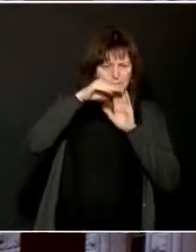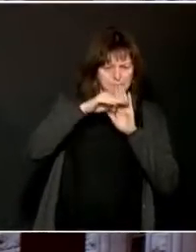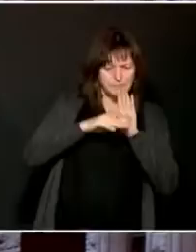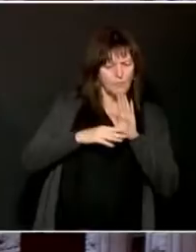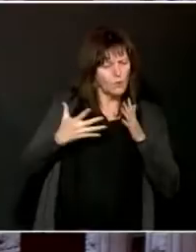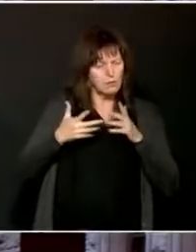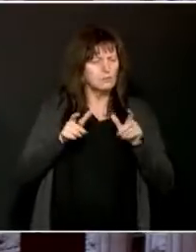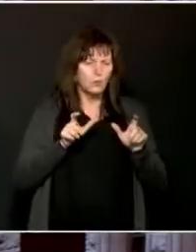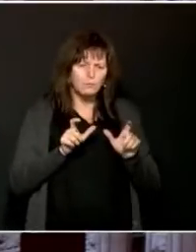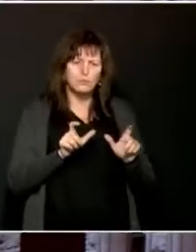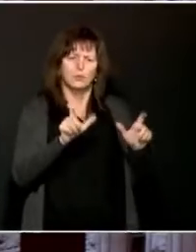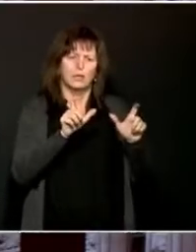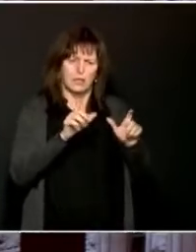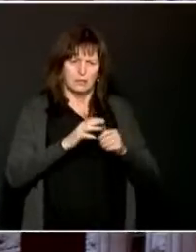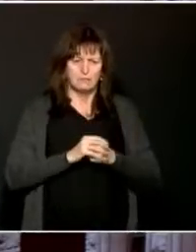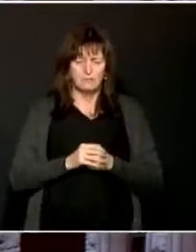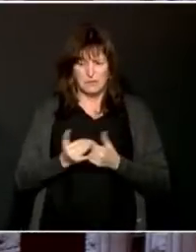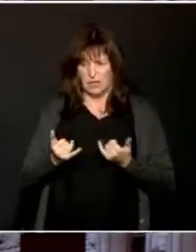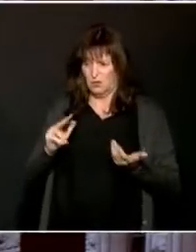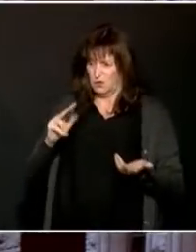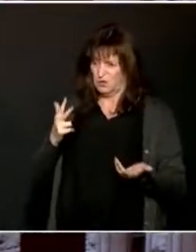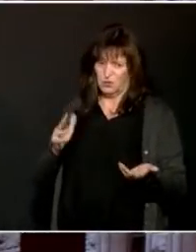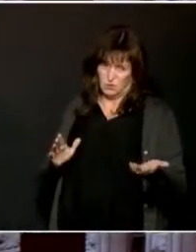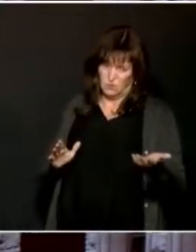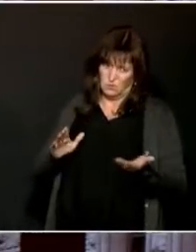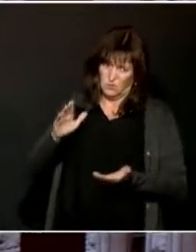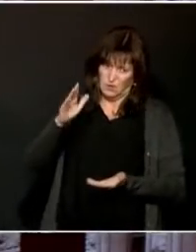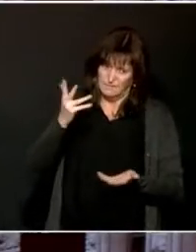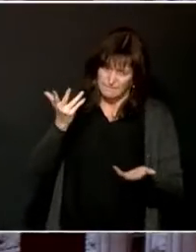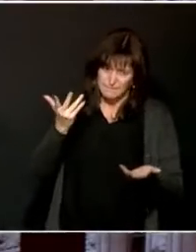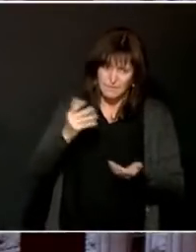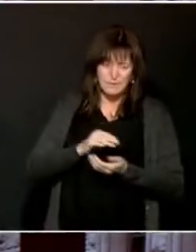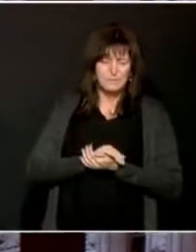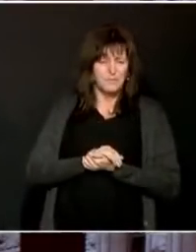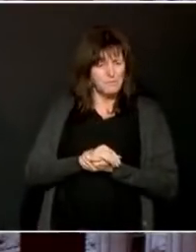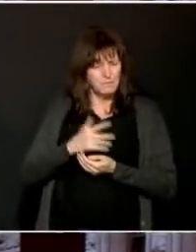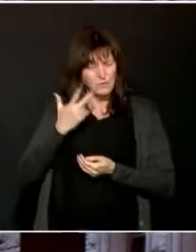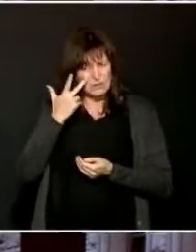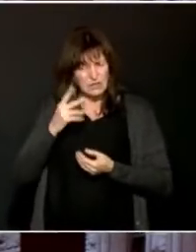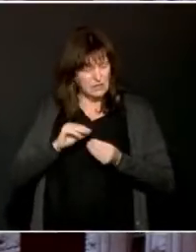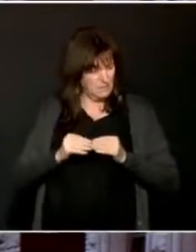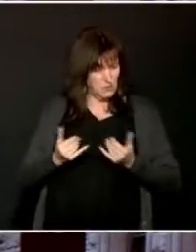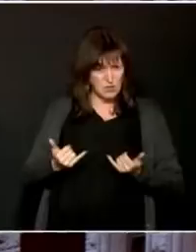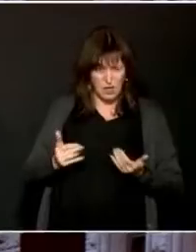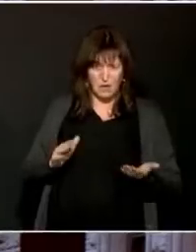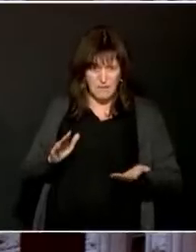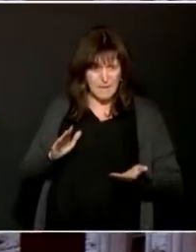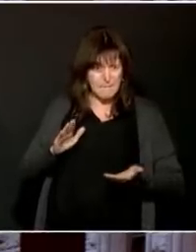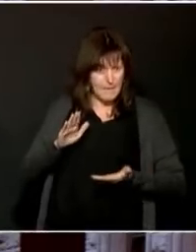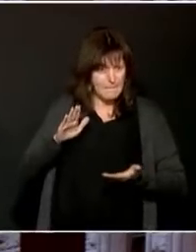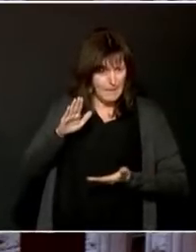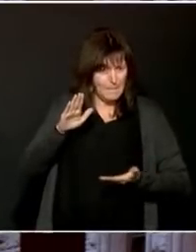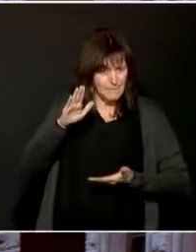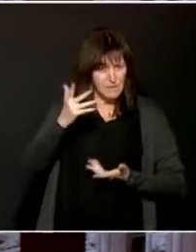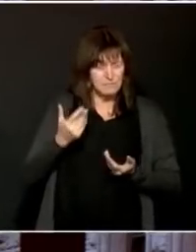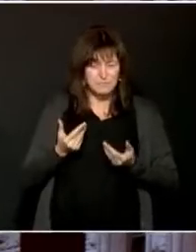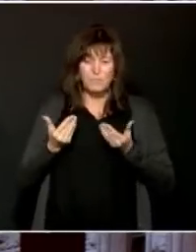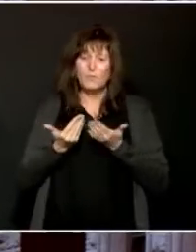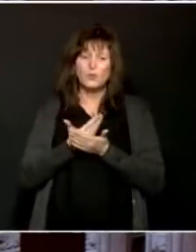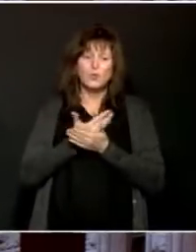Yaffe's alluded to that and talked about the growth we're seeing, the percents of the variants are going up. We're moving steadily